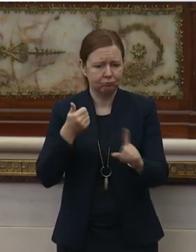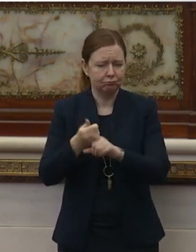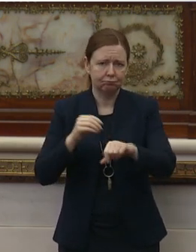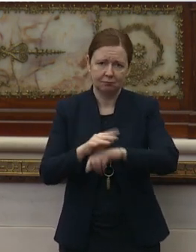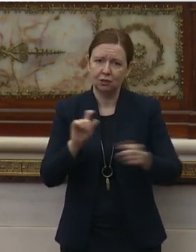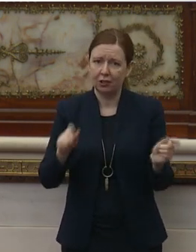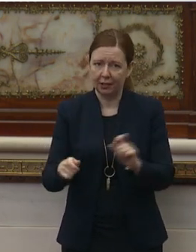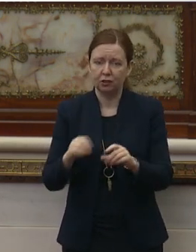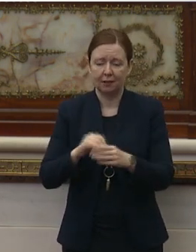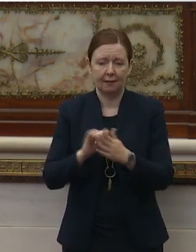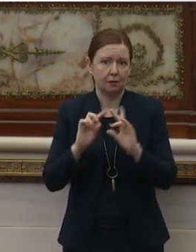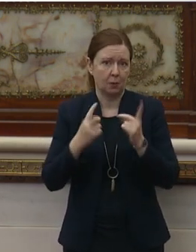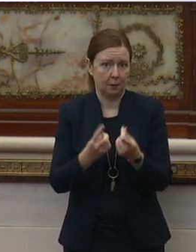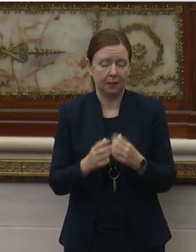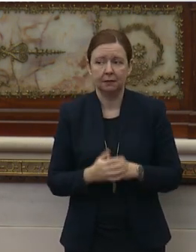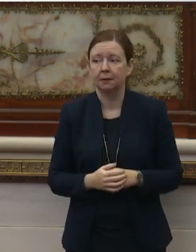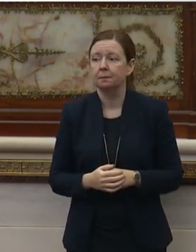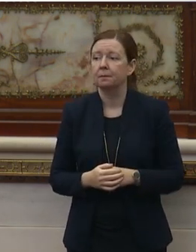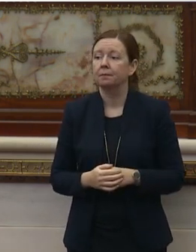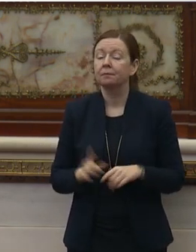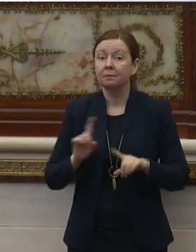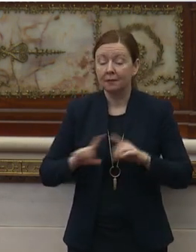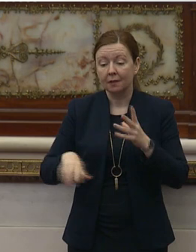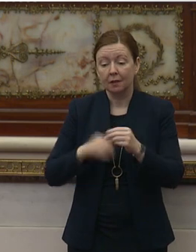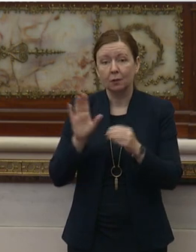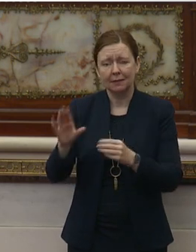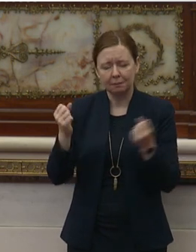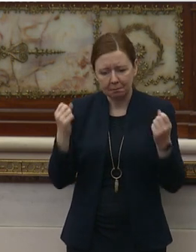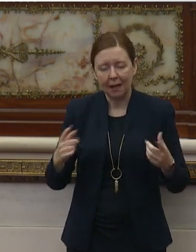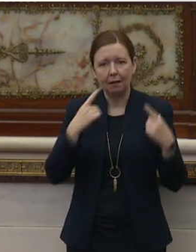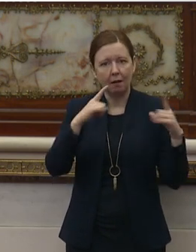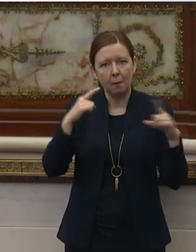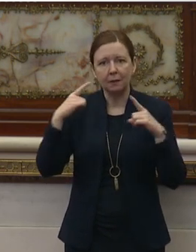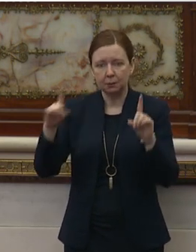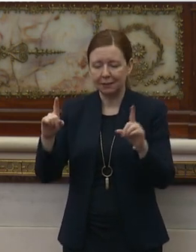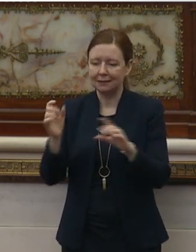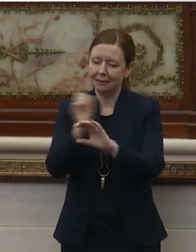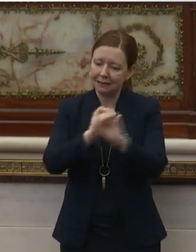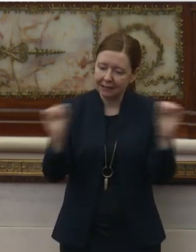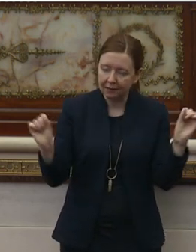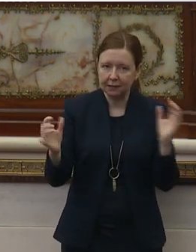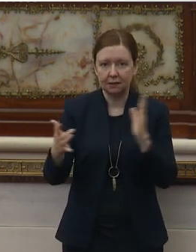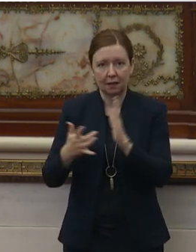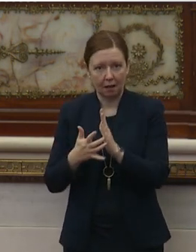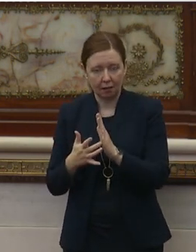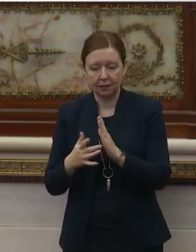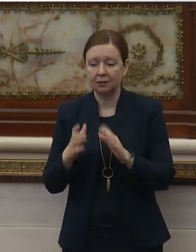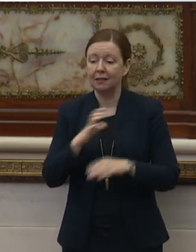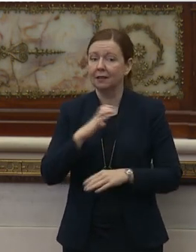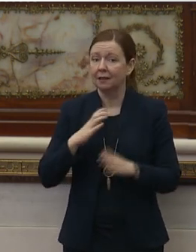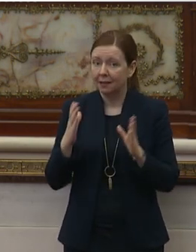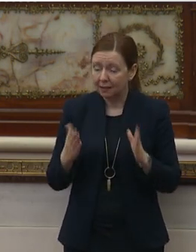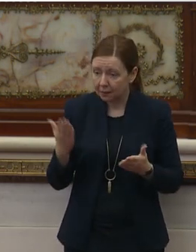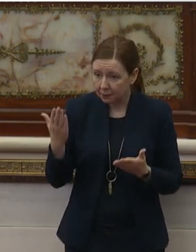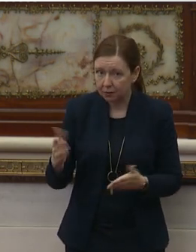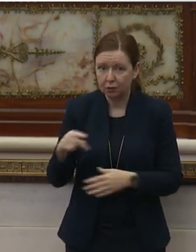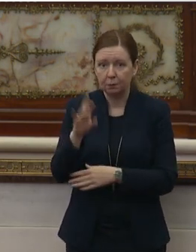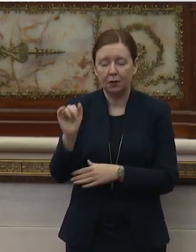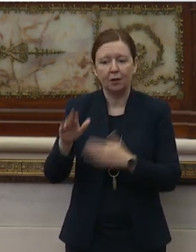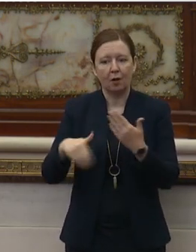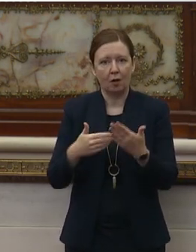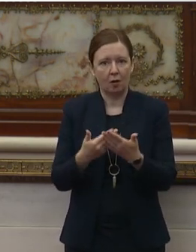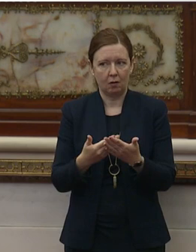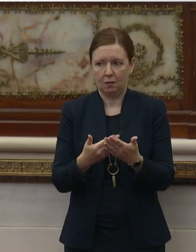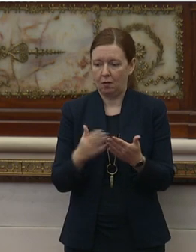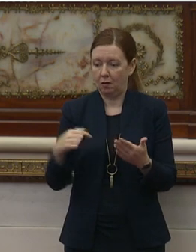change in that department. But in addition to his many accomplishments in safety and technology, Commissioner Perry has also, with all of